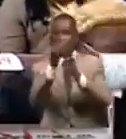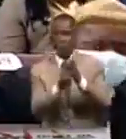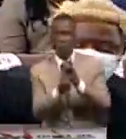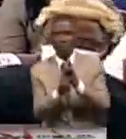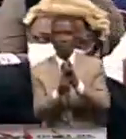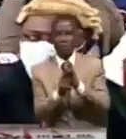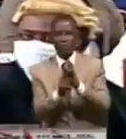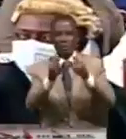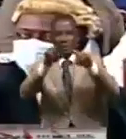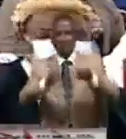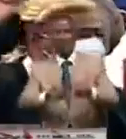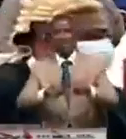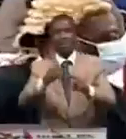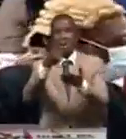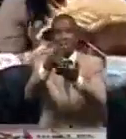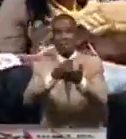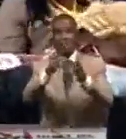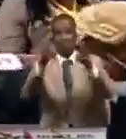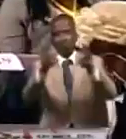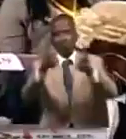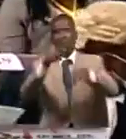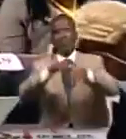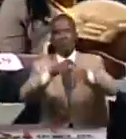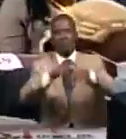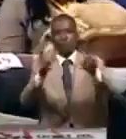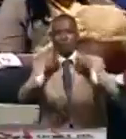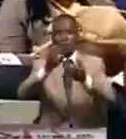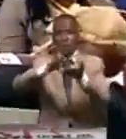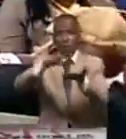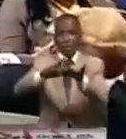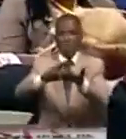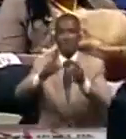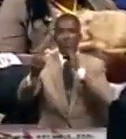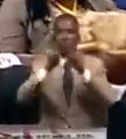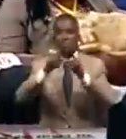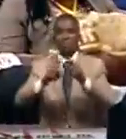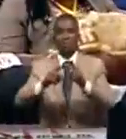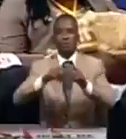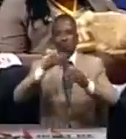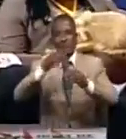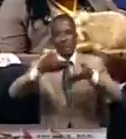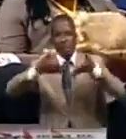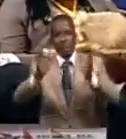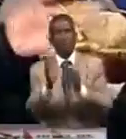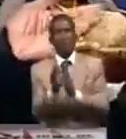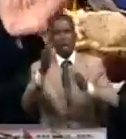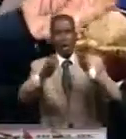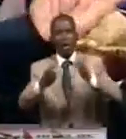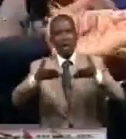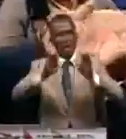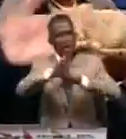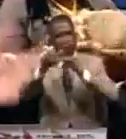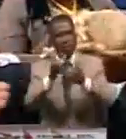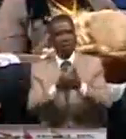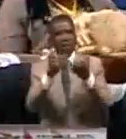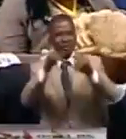of case management as to when witness statements should be put in. The court made orders on the basis of the